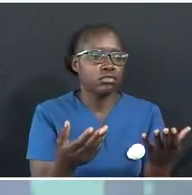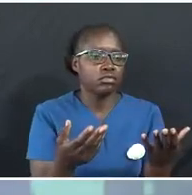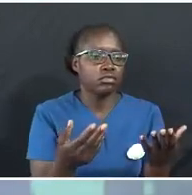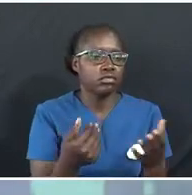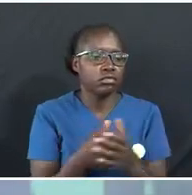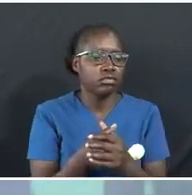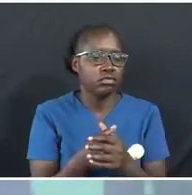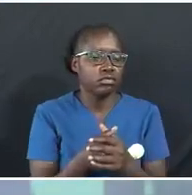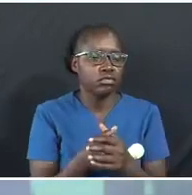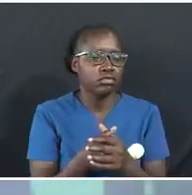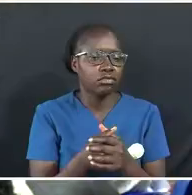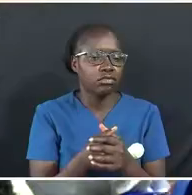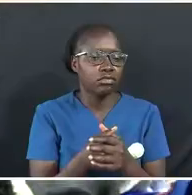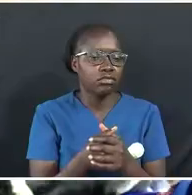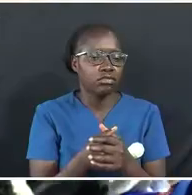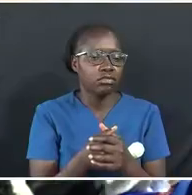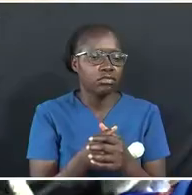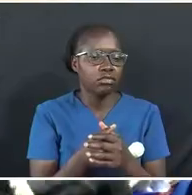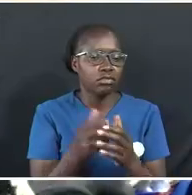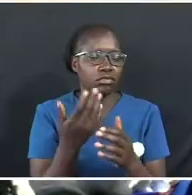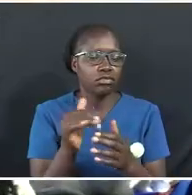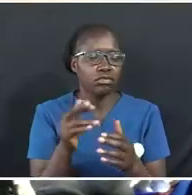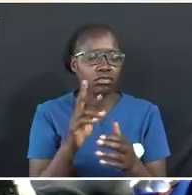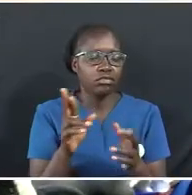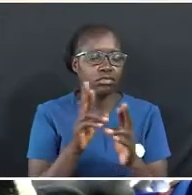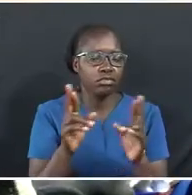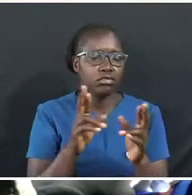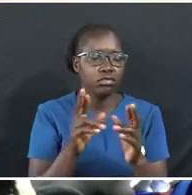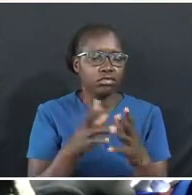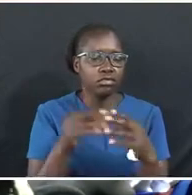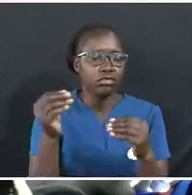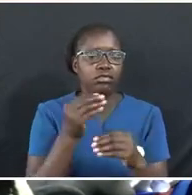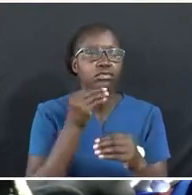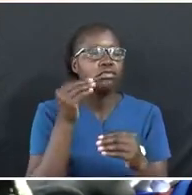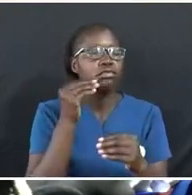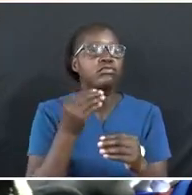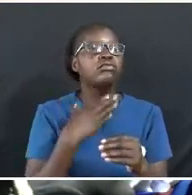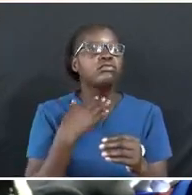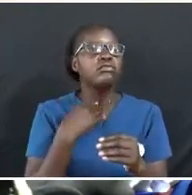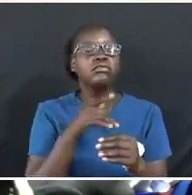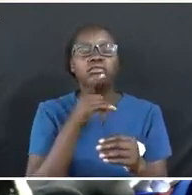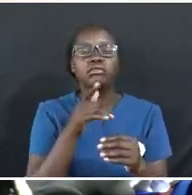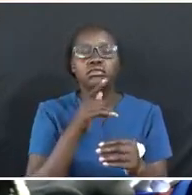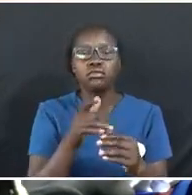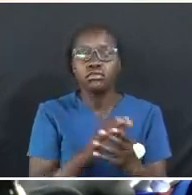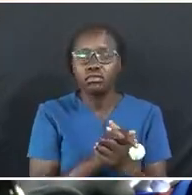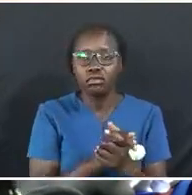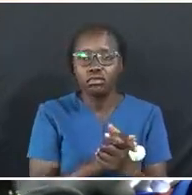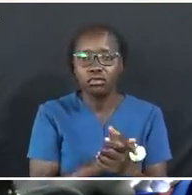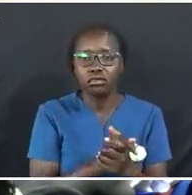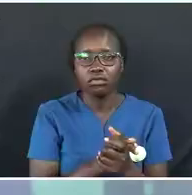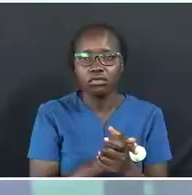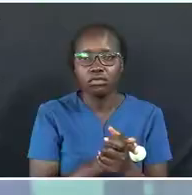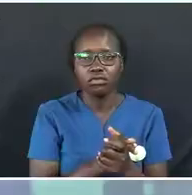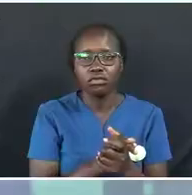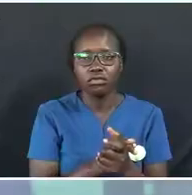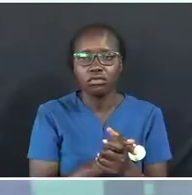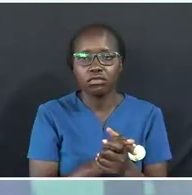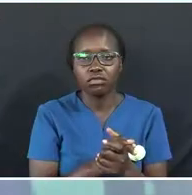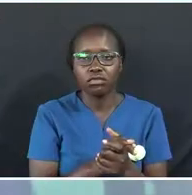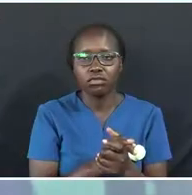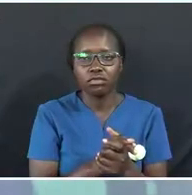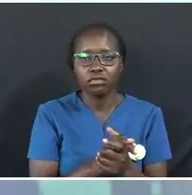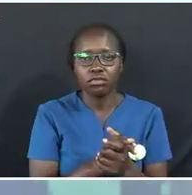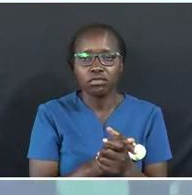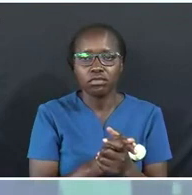excited. They are working and they are waiting for lunch to go home and also demand for lunch. I have seen them down in the village. But they